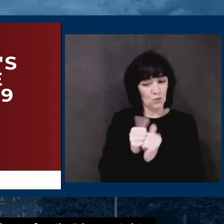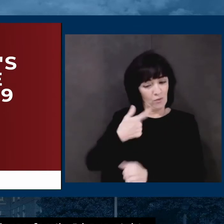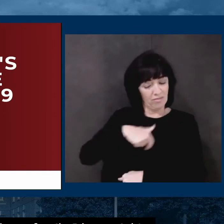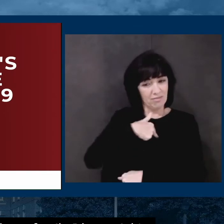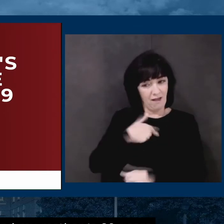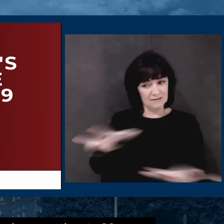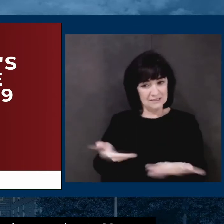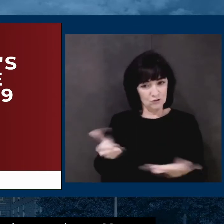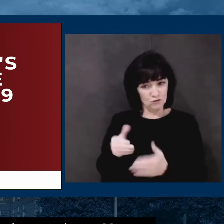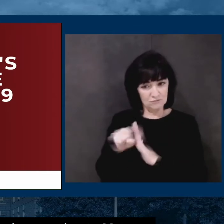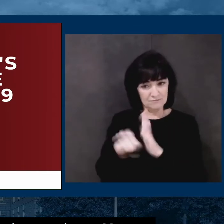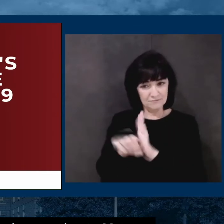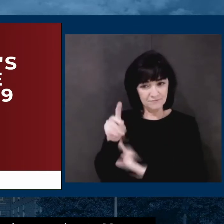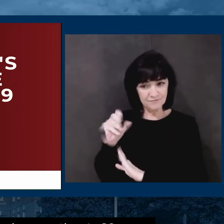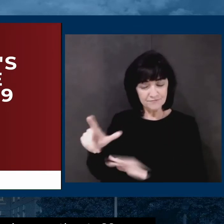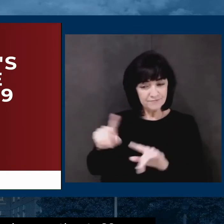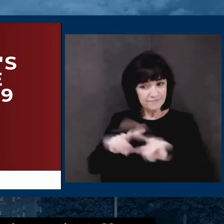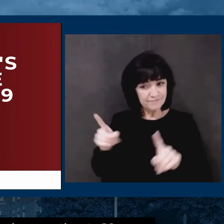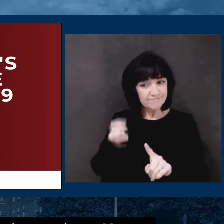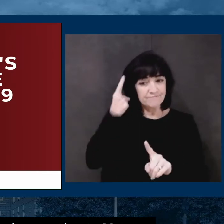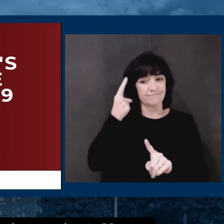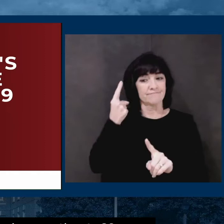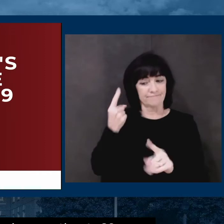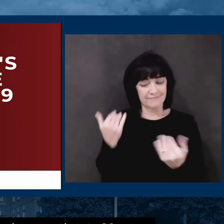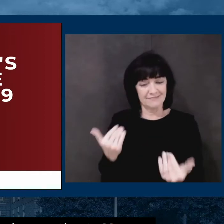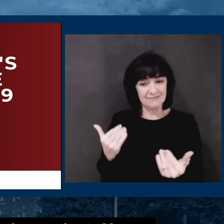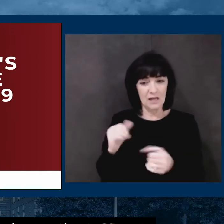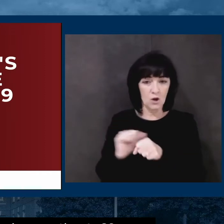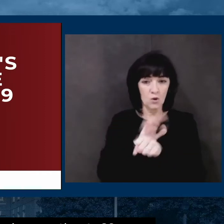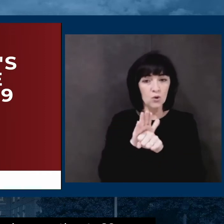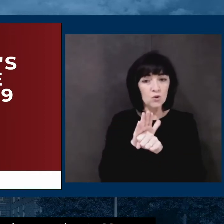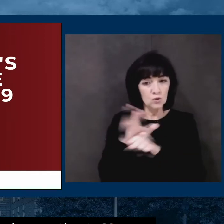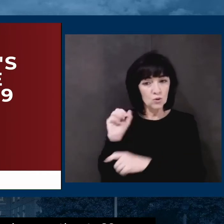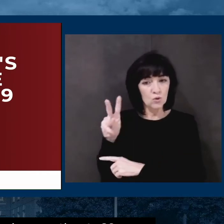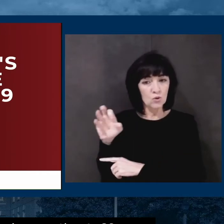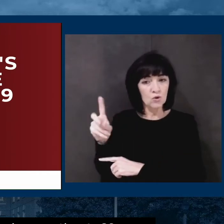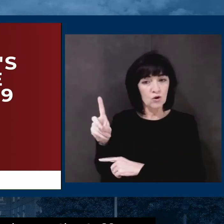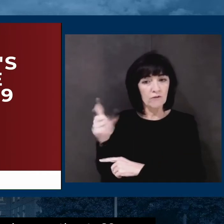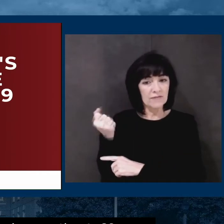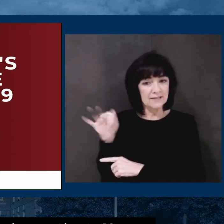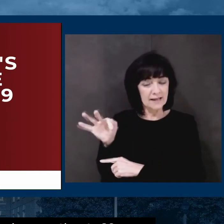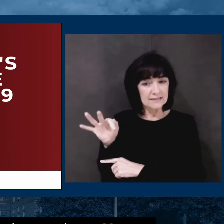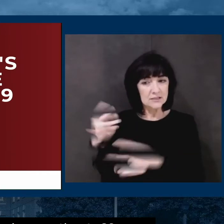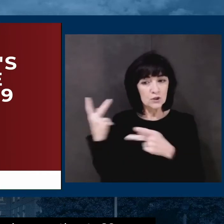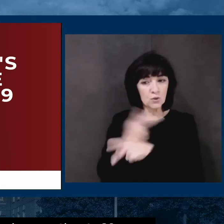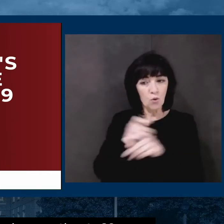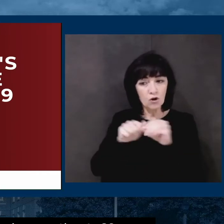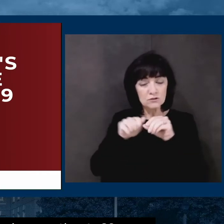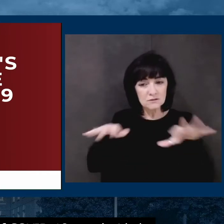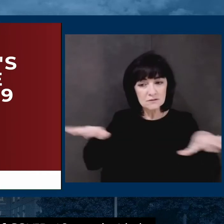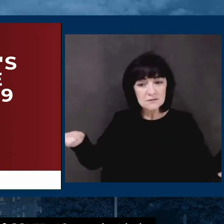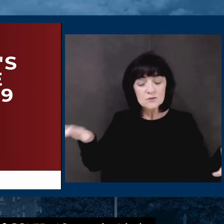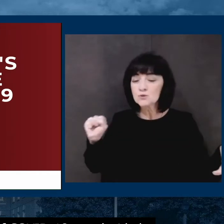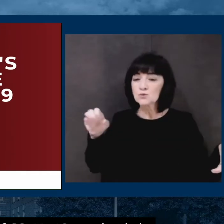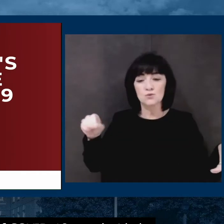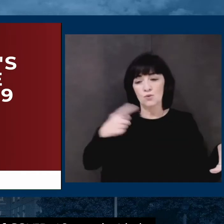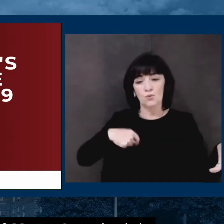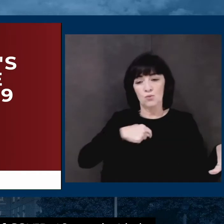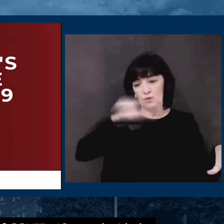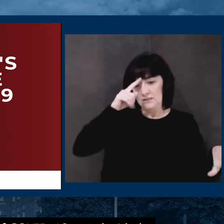the presence of COVID-19, we decided to celebrate in our individual